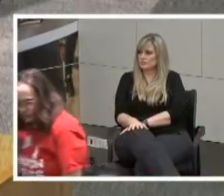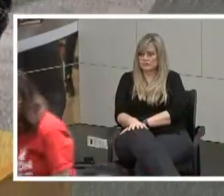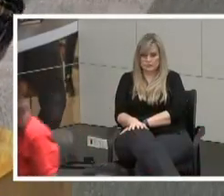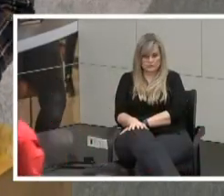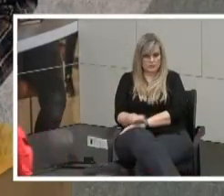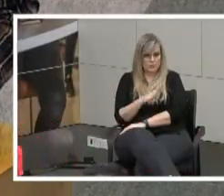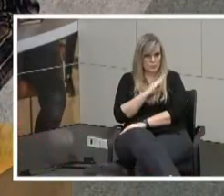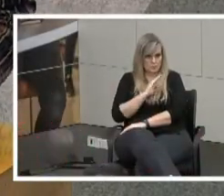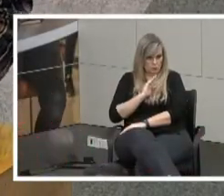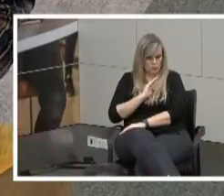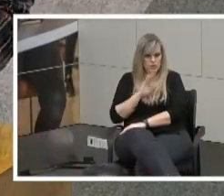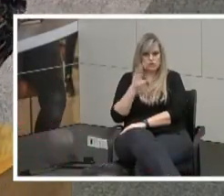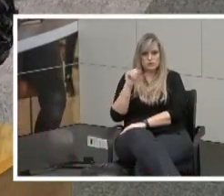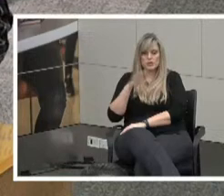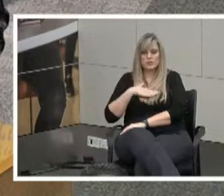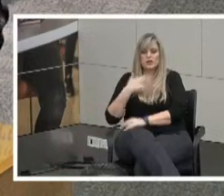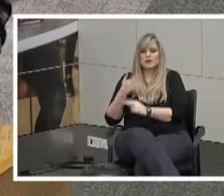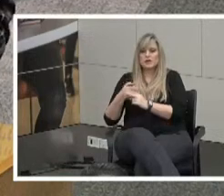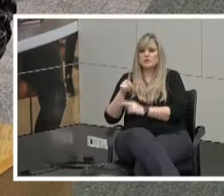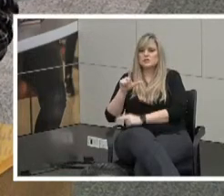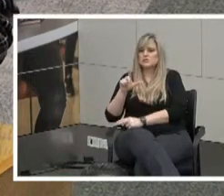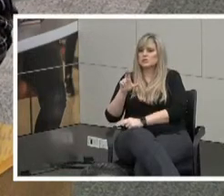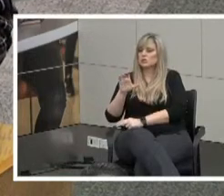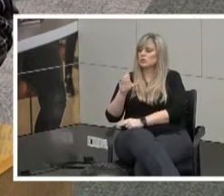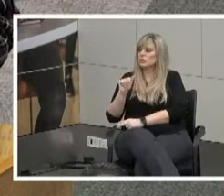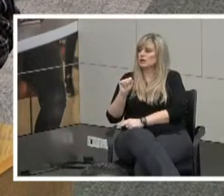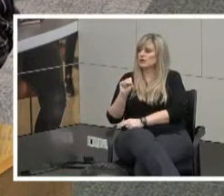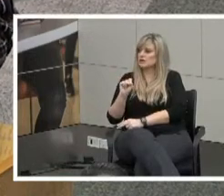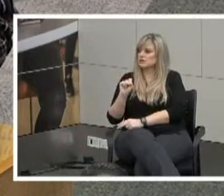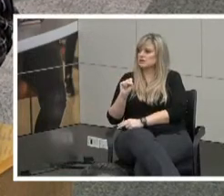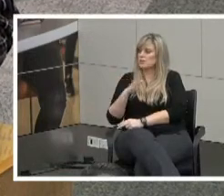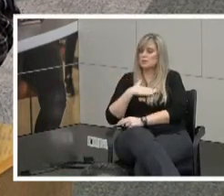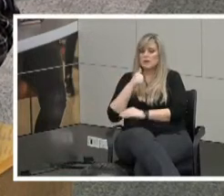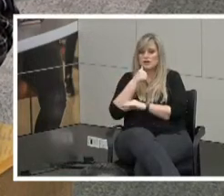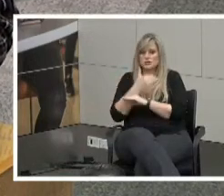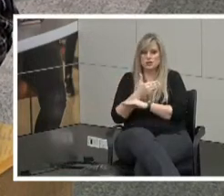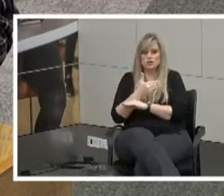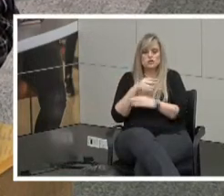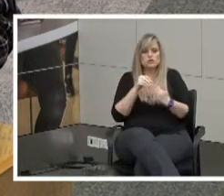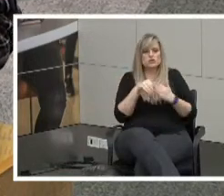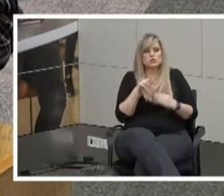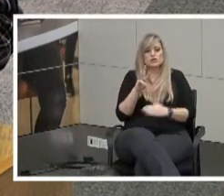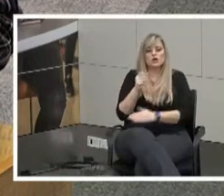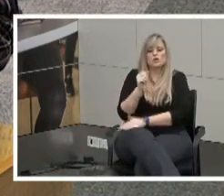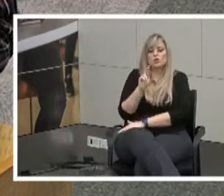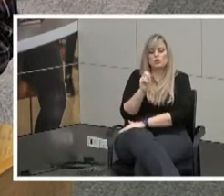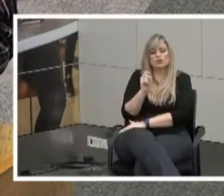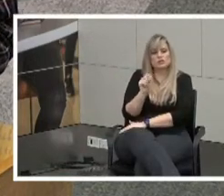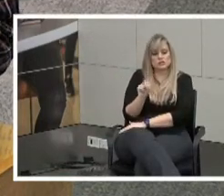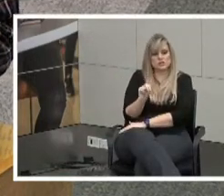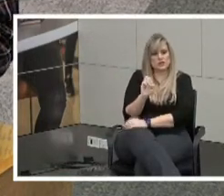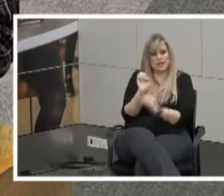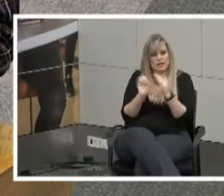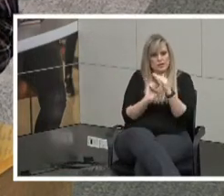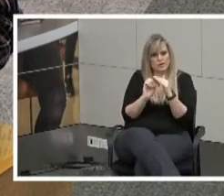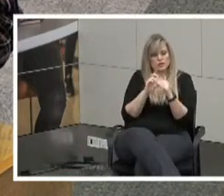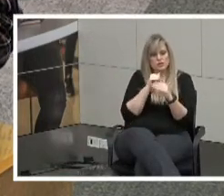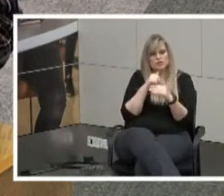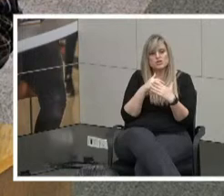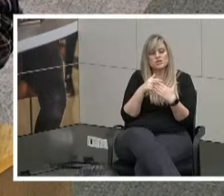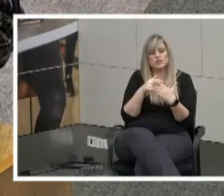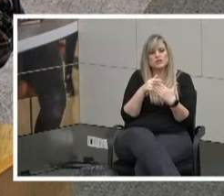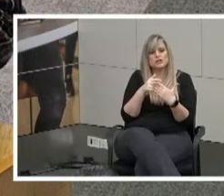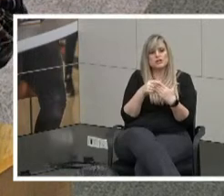members of the board my name is Lucas majen um my daughter is a student at warun elementary where she receives a luxurious